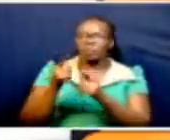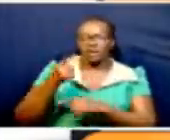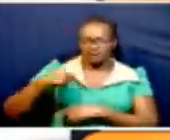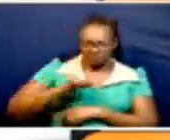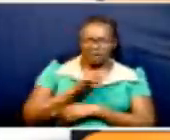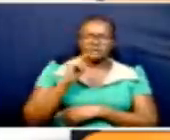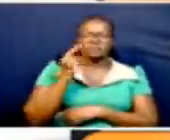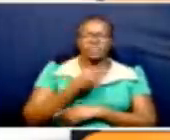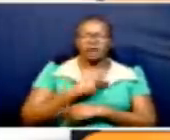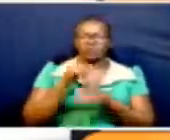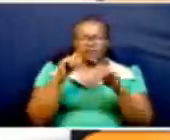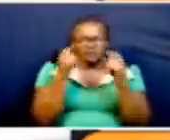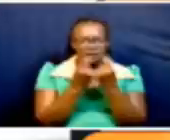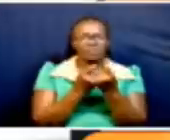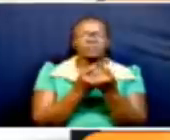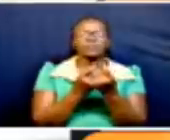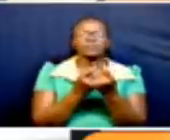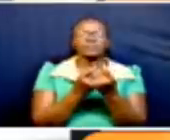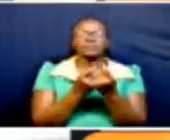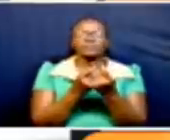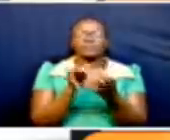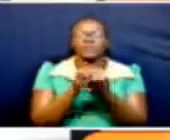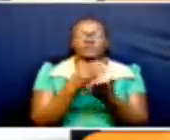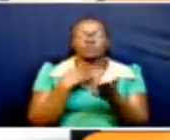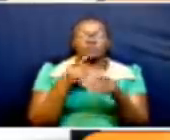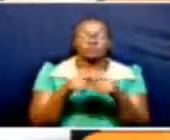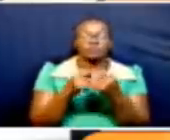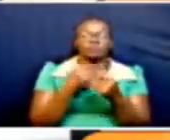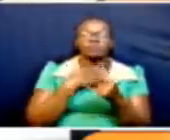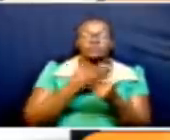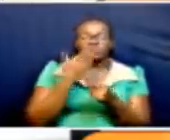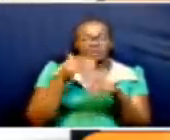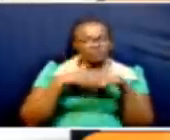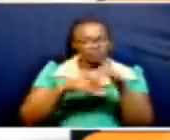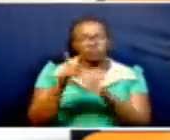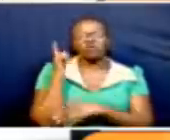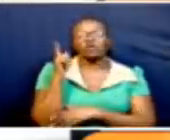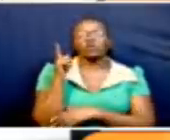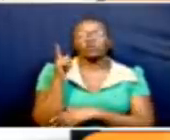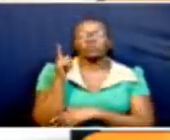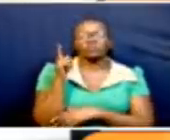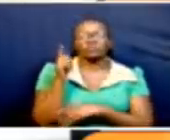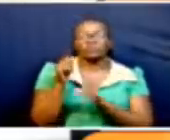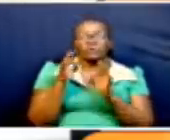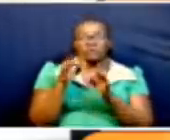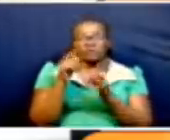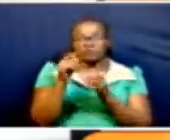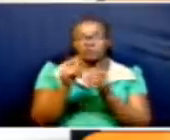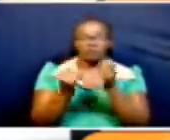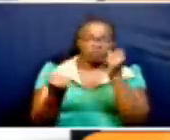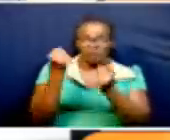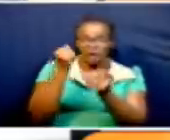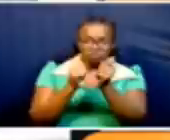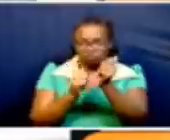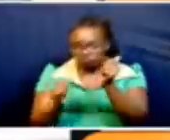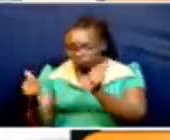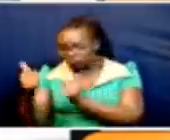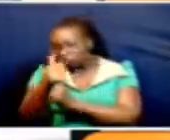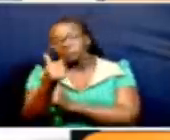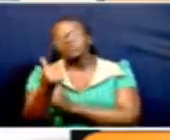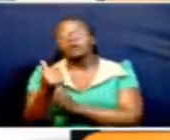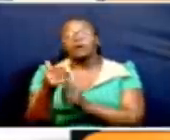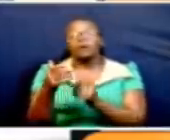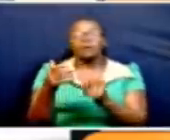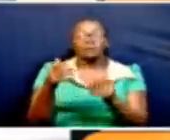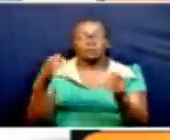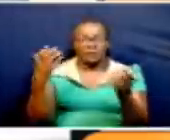tribe that is being targeted. So let's follow the law. You have a lap, unashikwa, pigwa fine, weka ndani. You steal, you are taken to